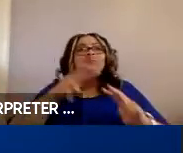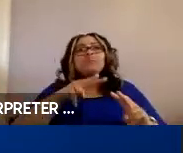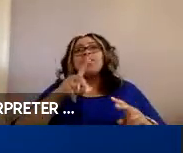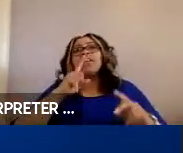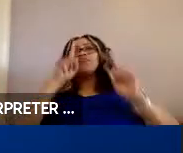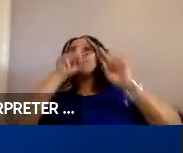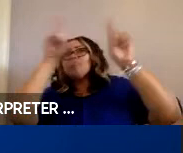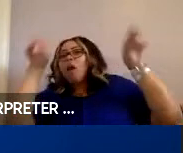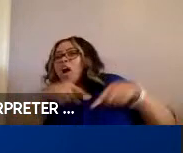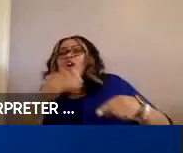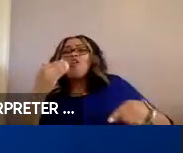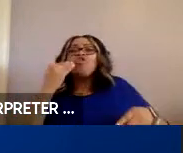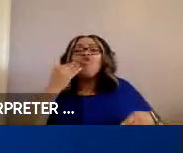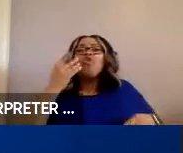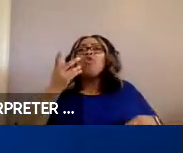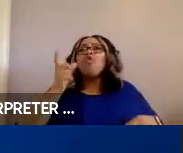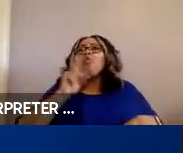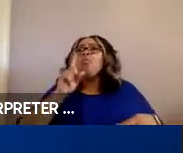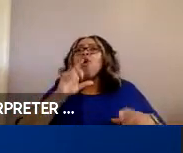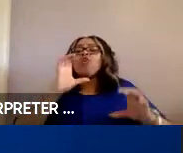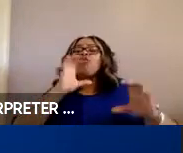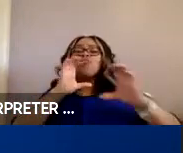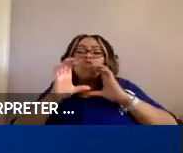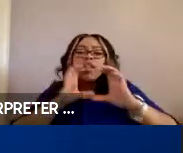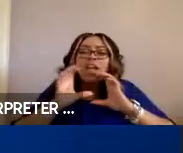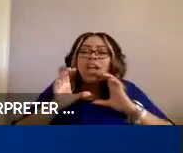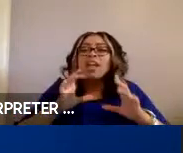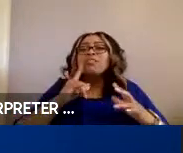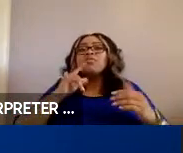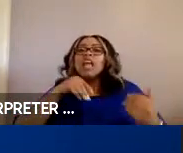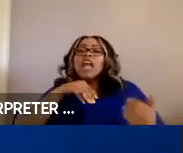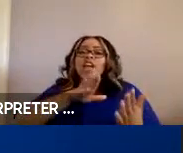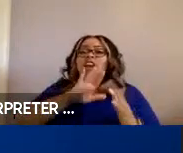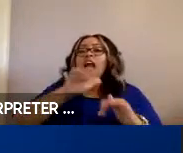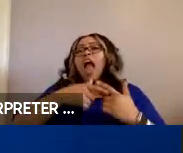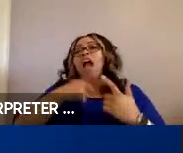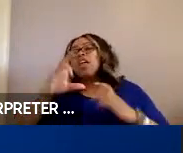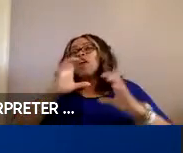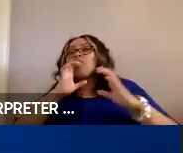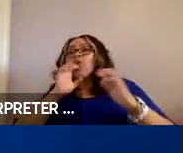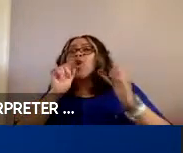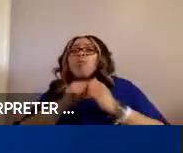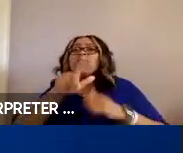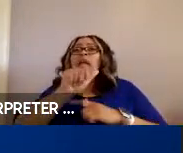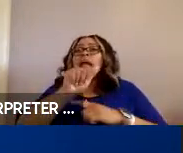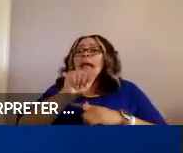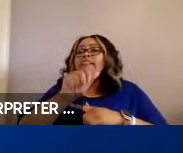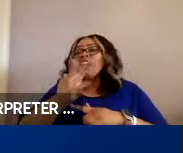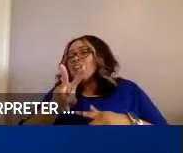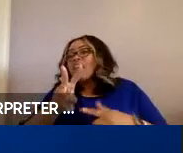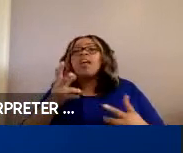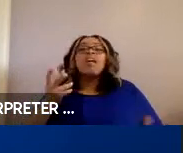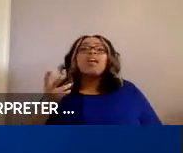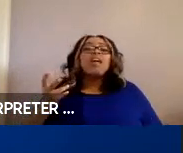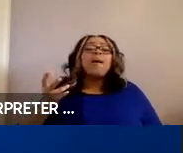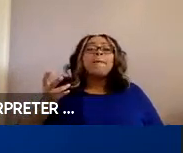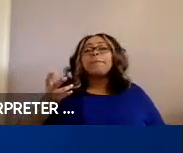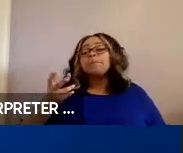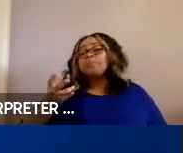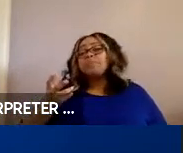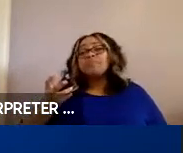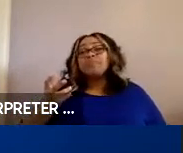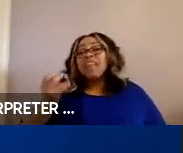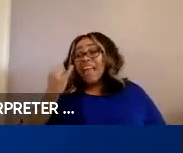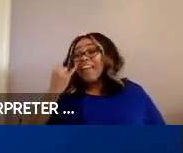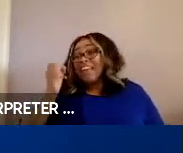monitors on board and knowing what the communication interface, how they would be able to communicate with the AV, if at all. So